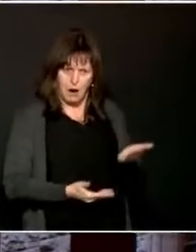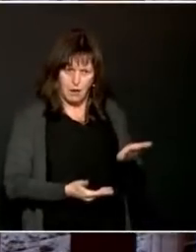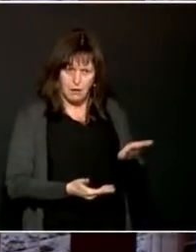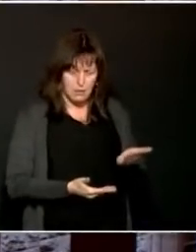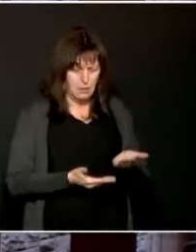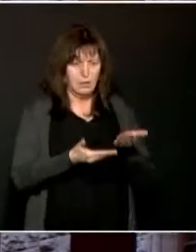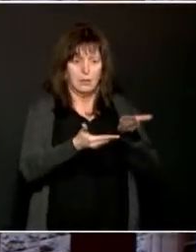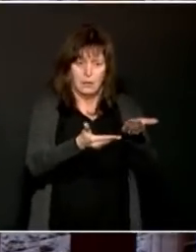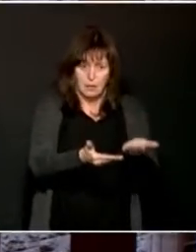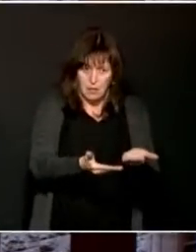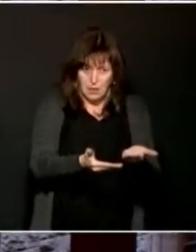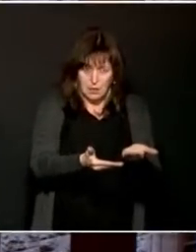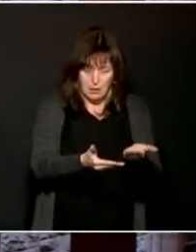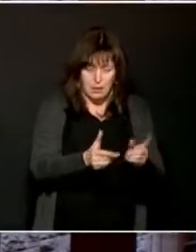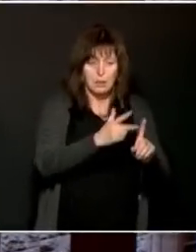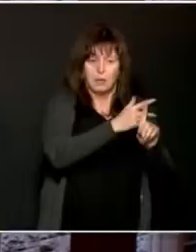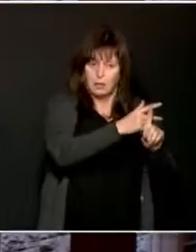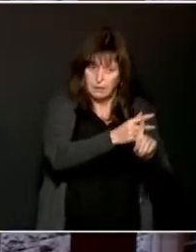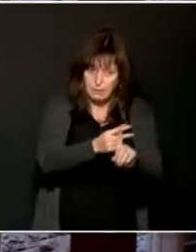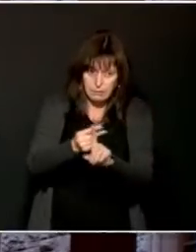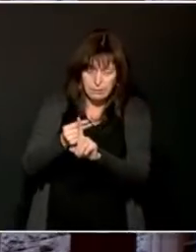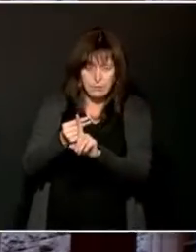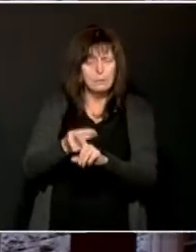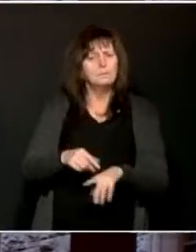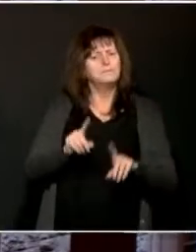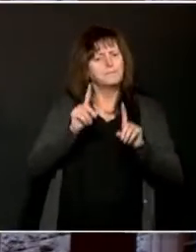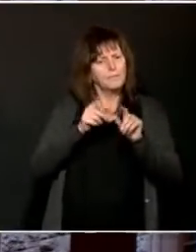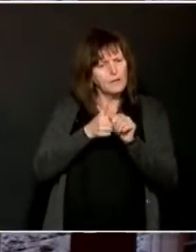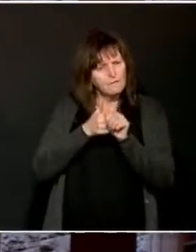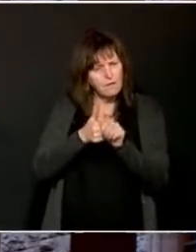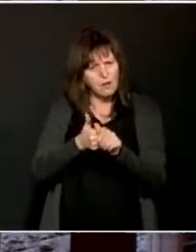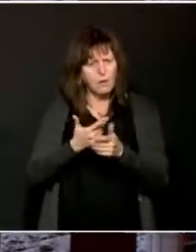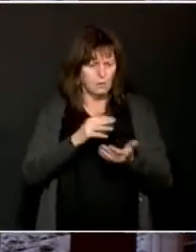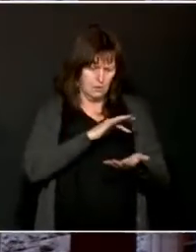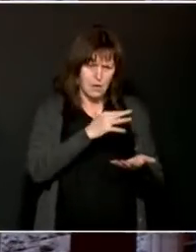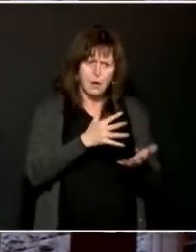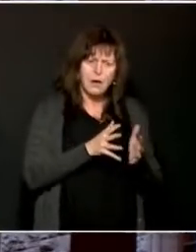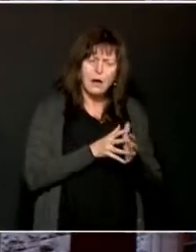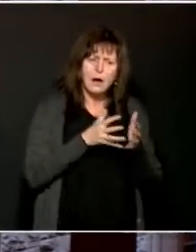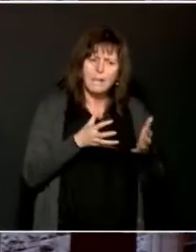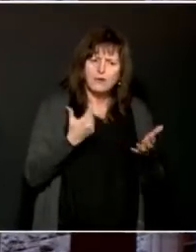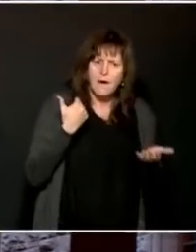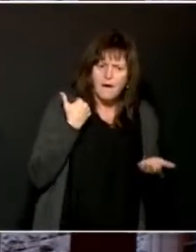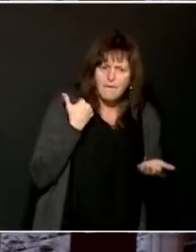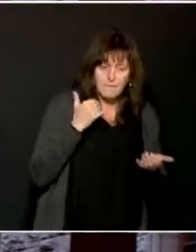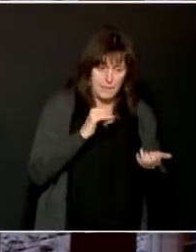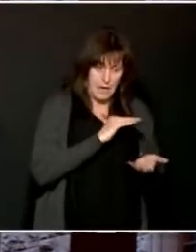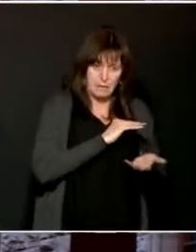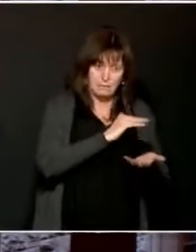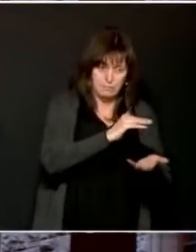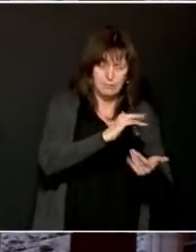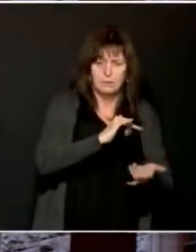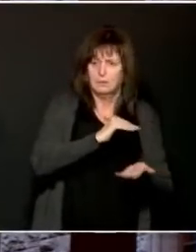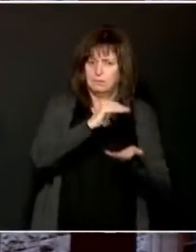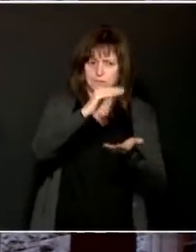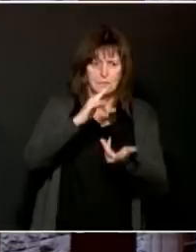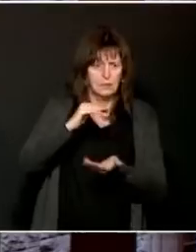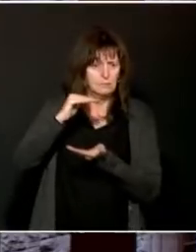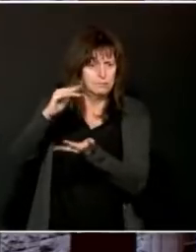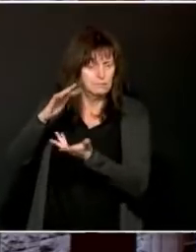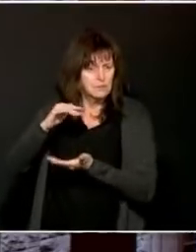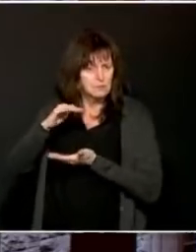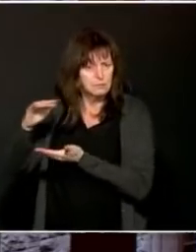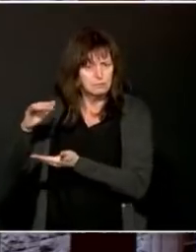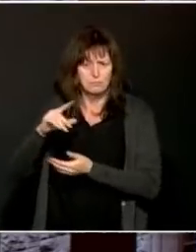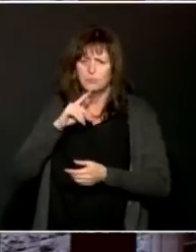do that according to what their stock and supply is in their individual pharmacies, as they'll get different flows and different capacities in each of